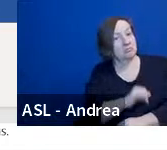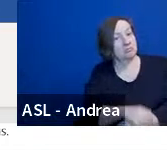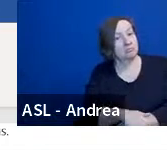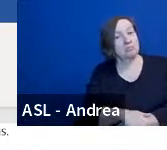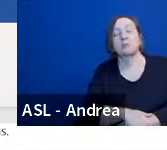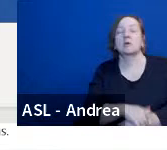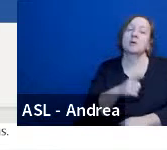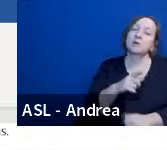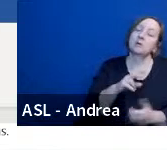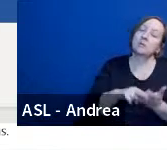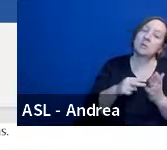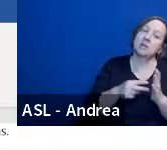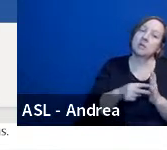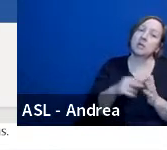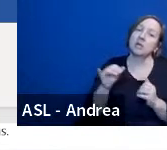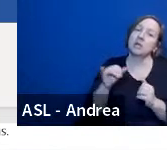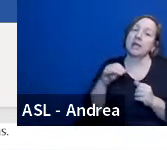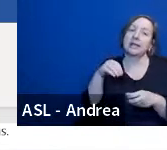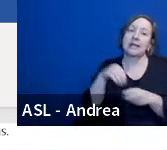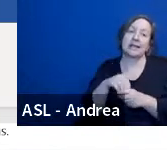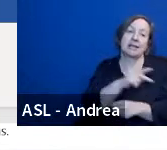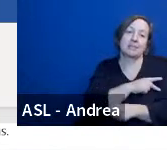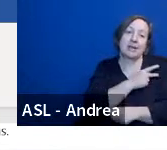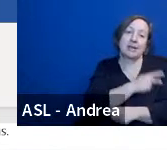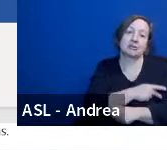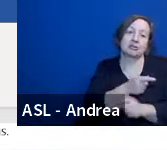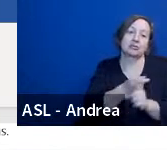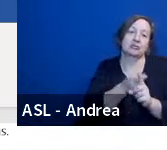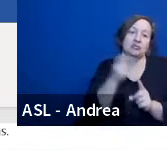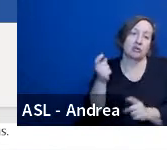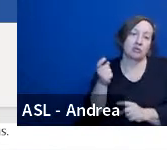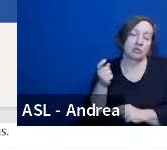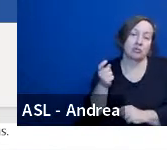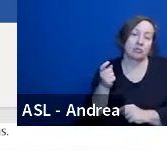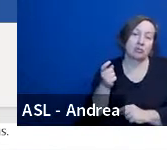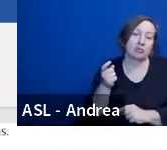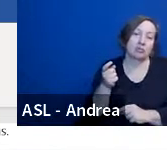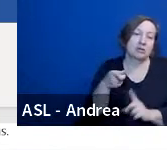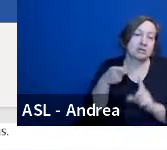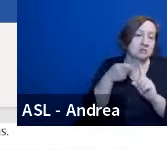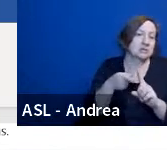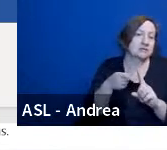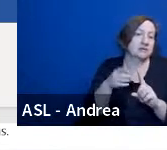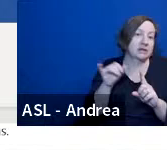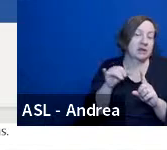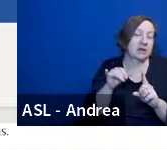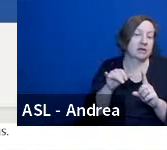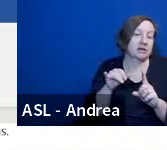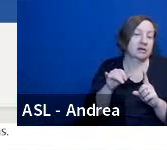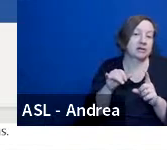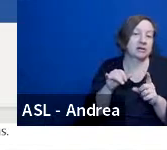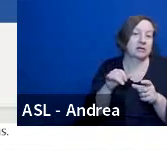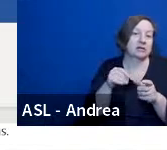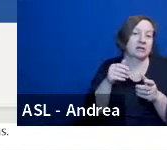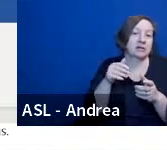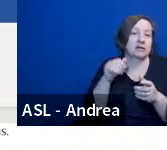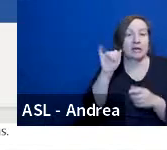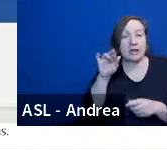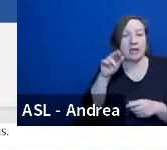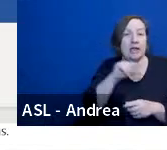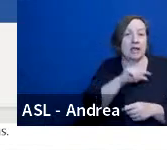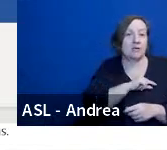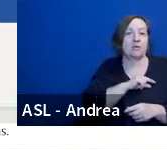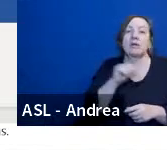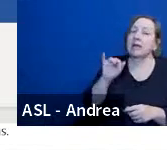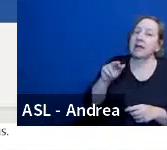You mean like inpatient from specifically like around the air quality? Like yeah, for